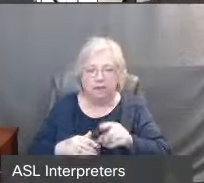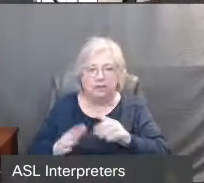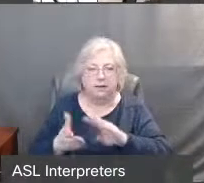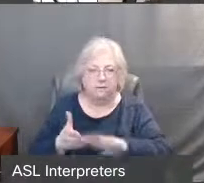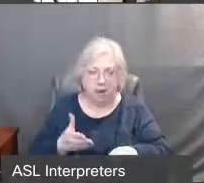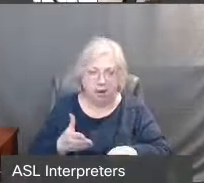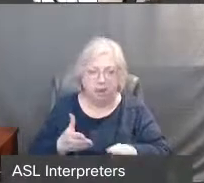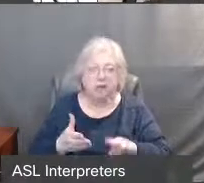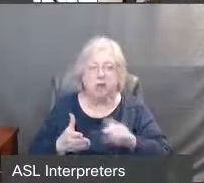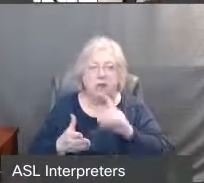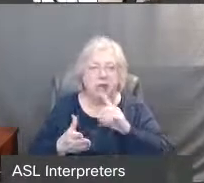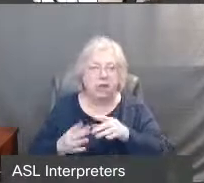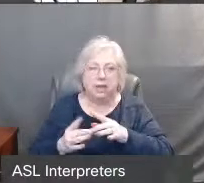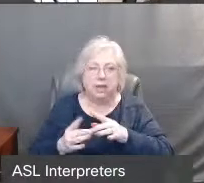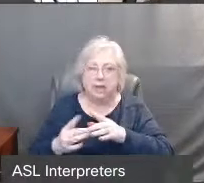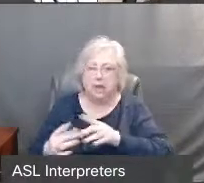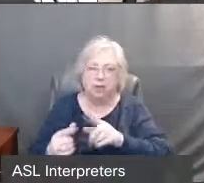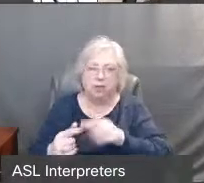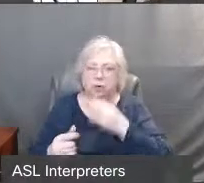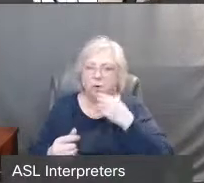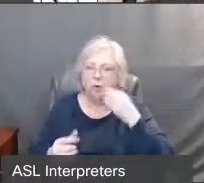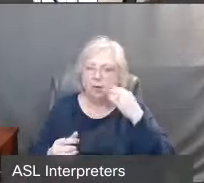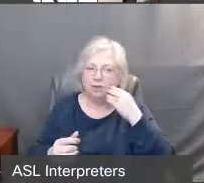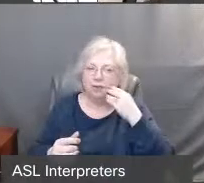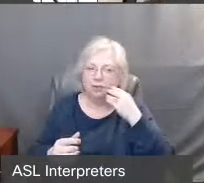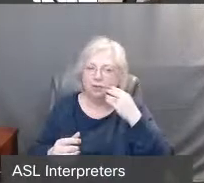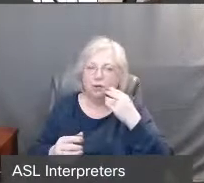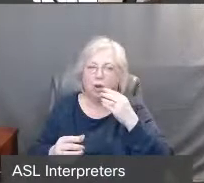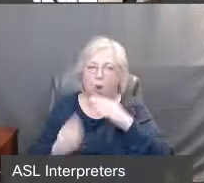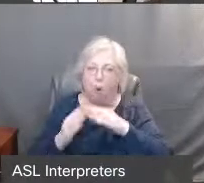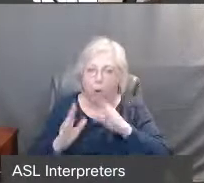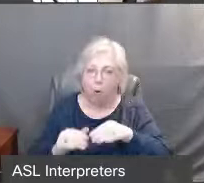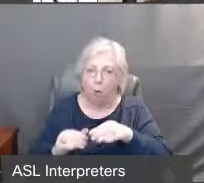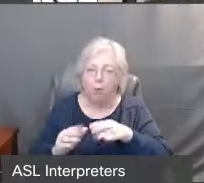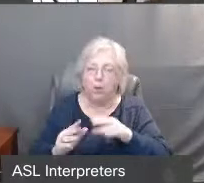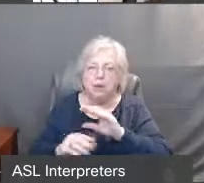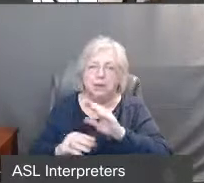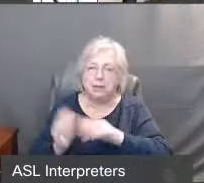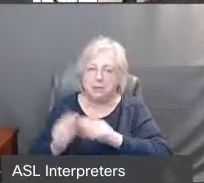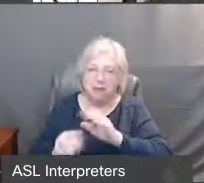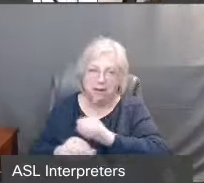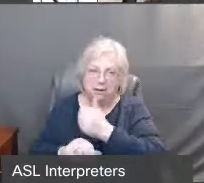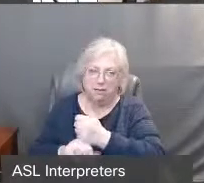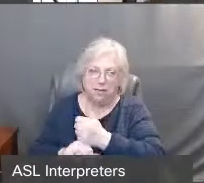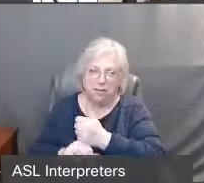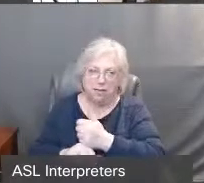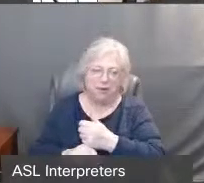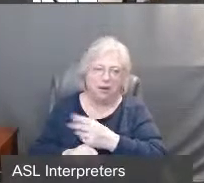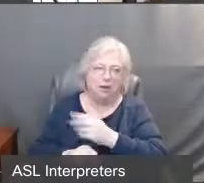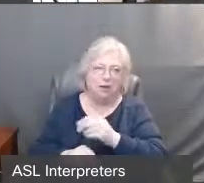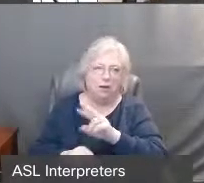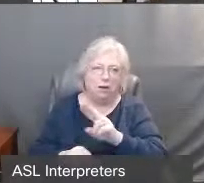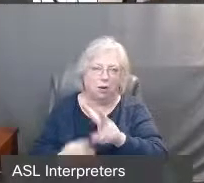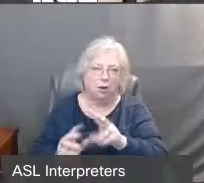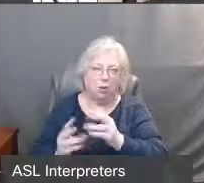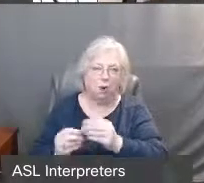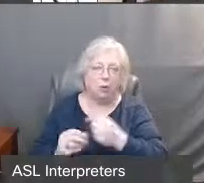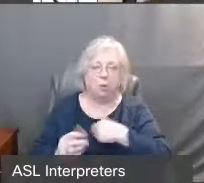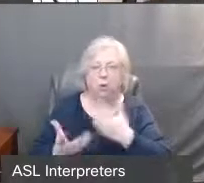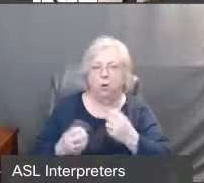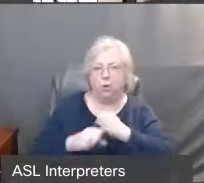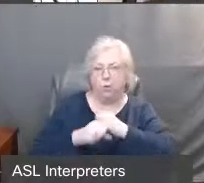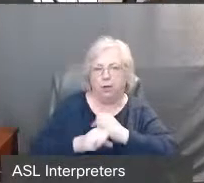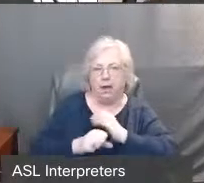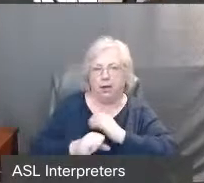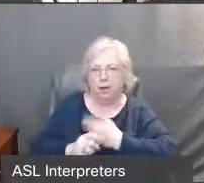variance is leading to a residential development. And it's R2 property, and we want to protect our neighborhood. Thank you for